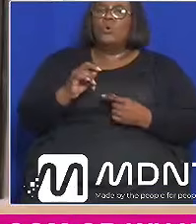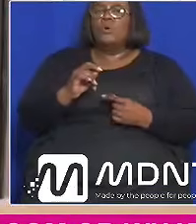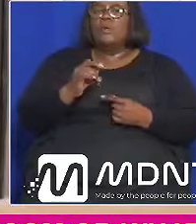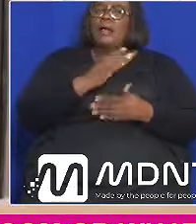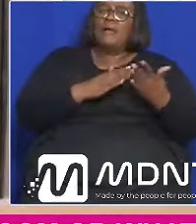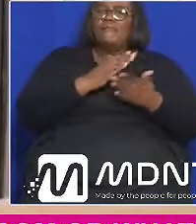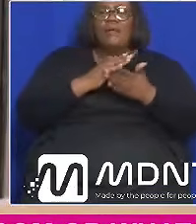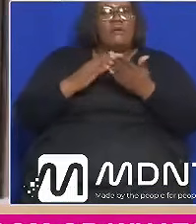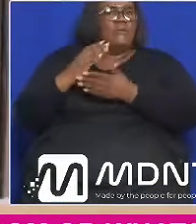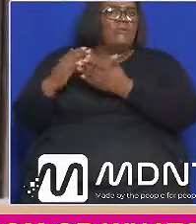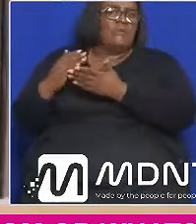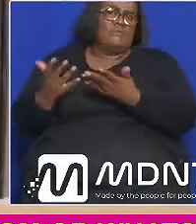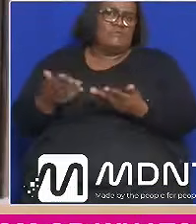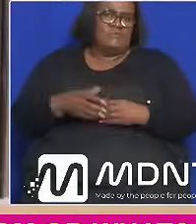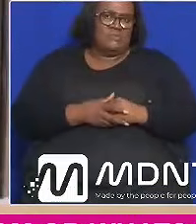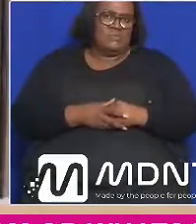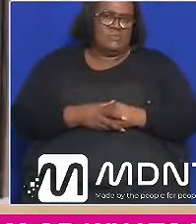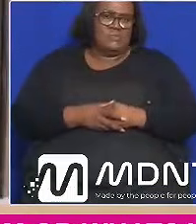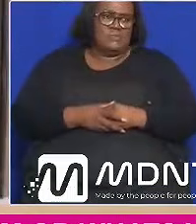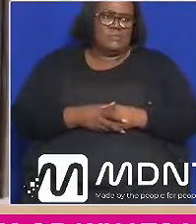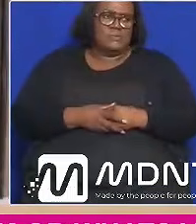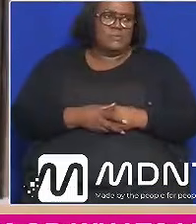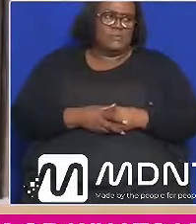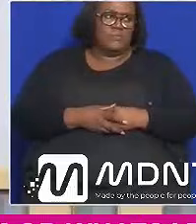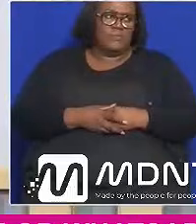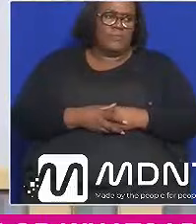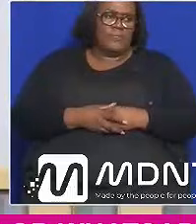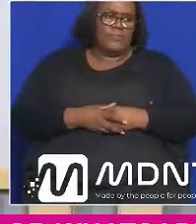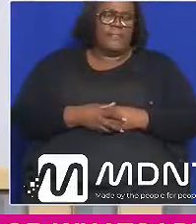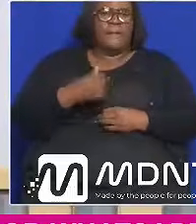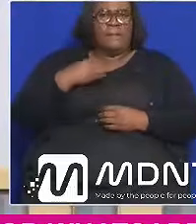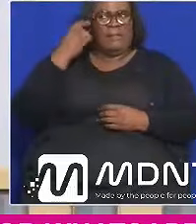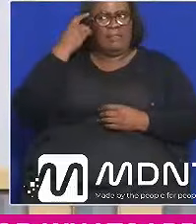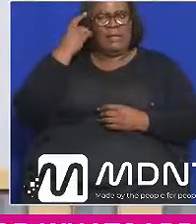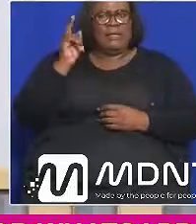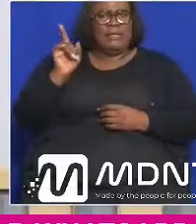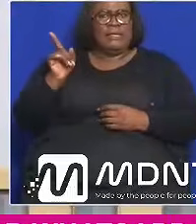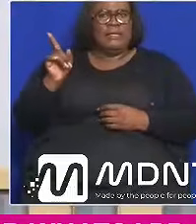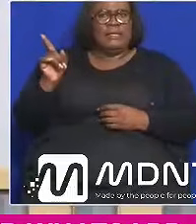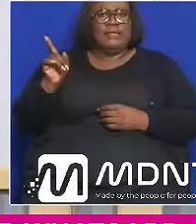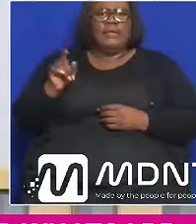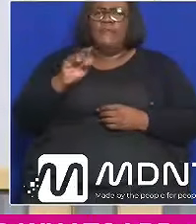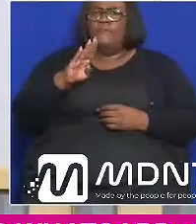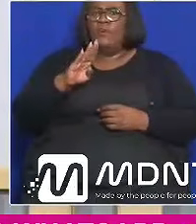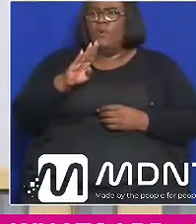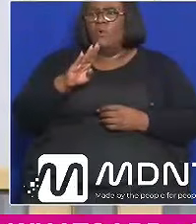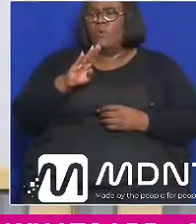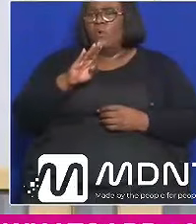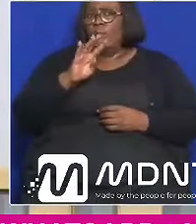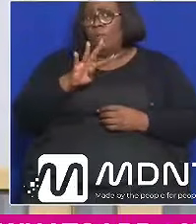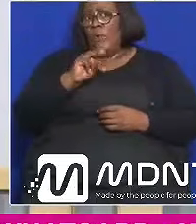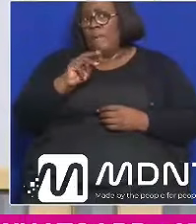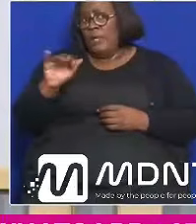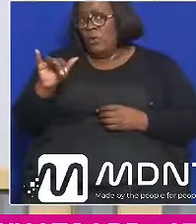I think he paid maybe 4 million first and 1 million after,